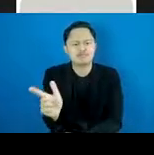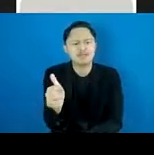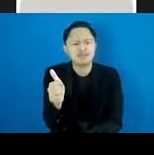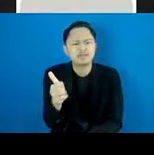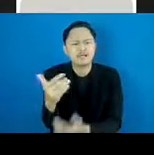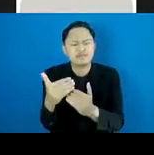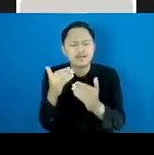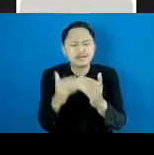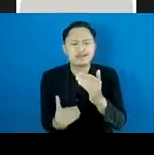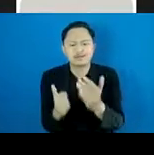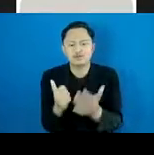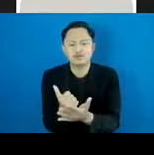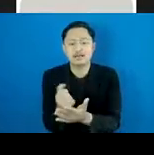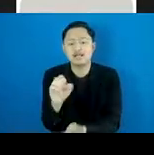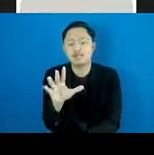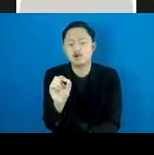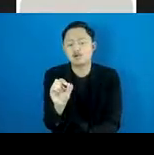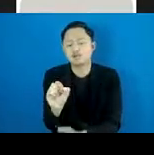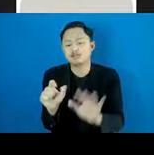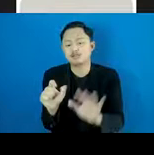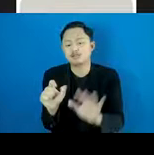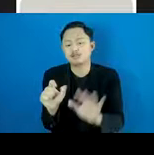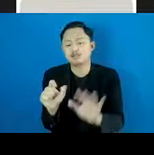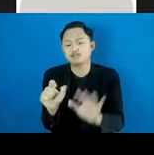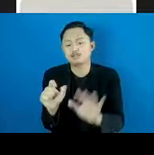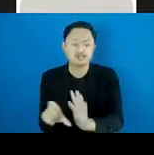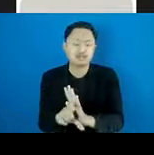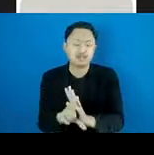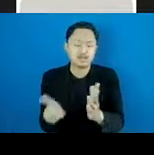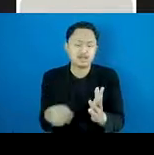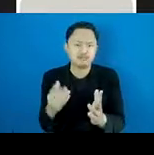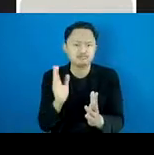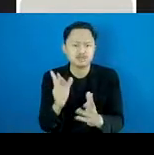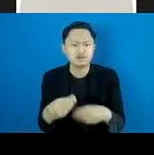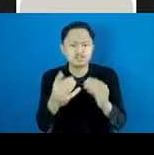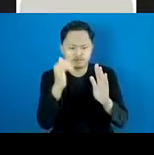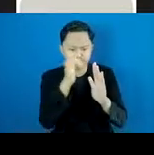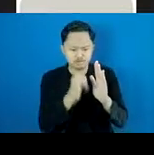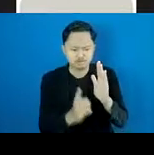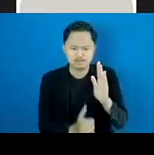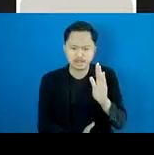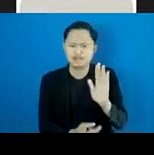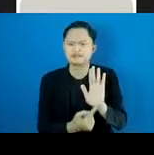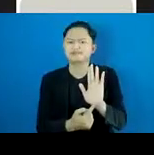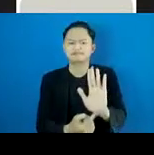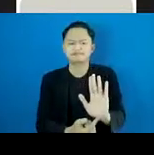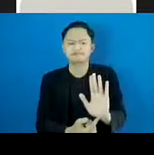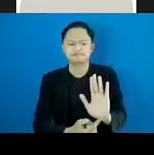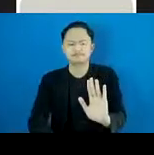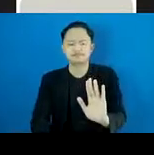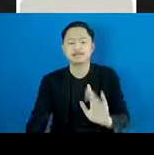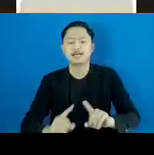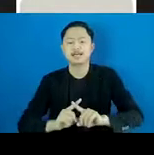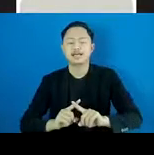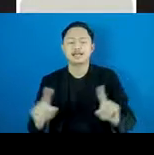very lucrative proposal for them to provide the subsidy. On the other hand, on a post-tax basis, the operator's cost of funds